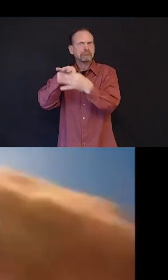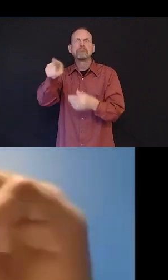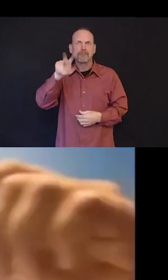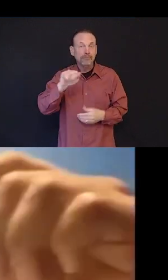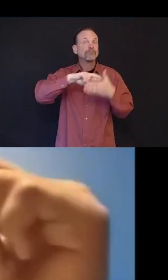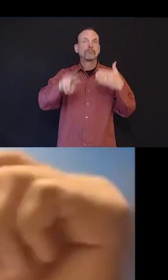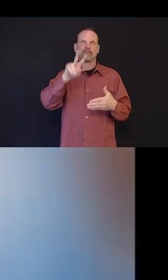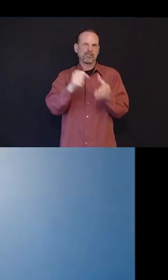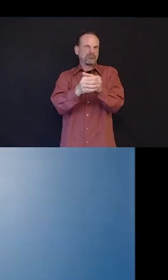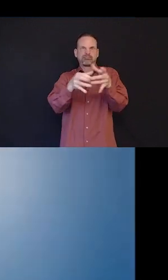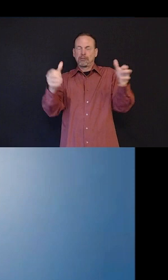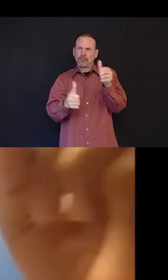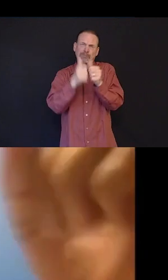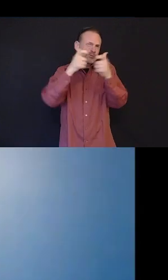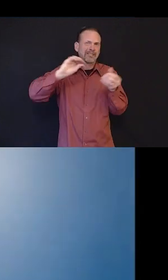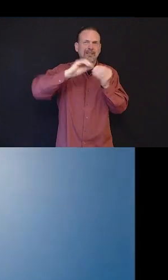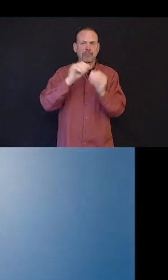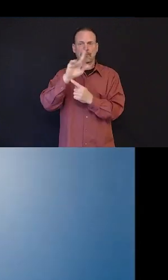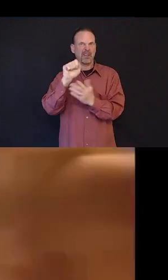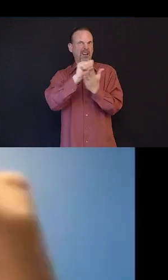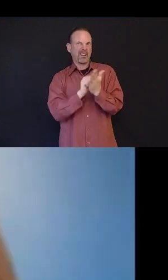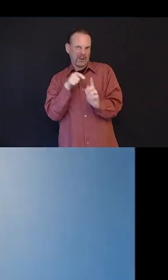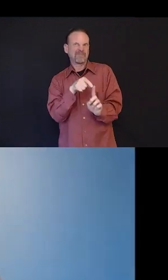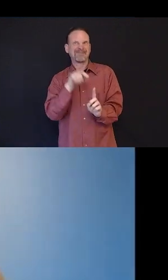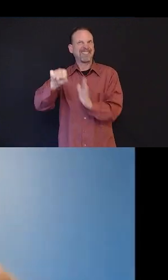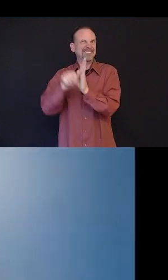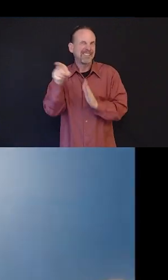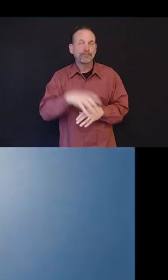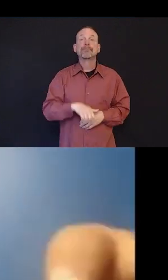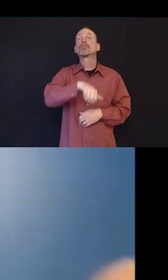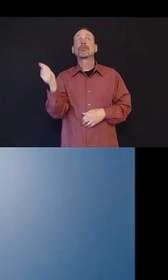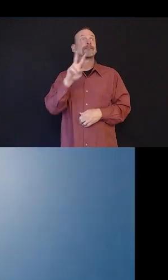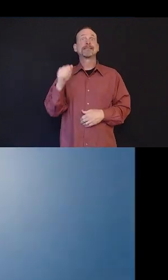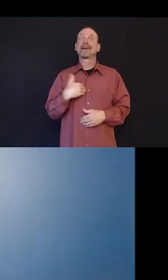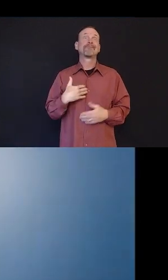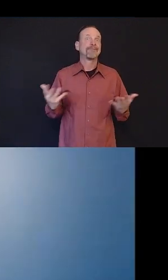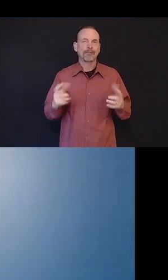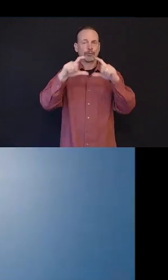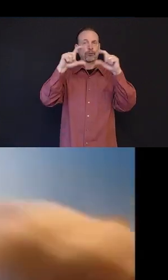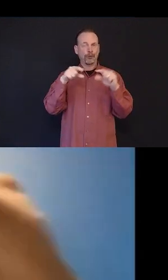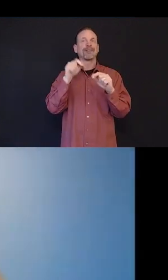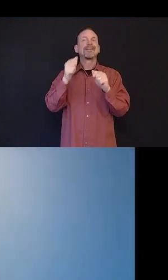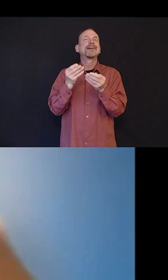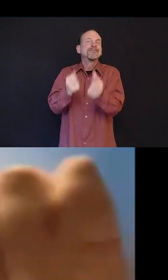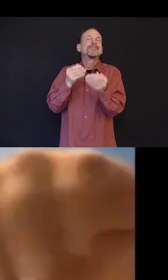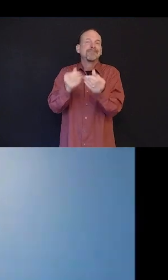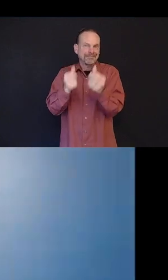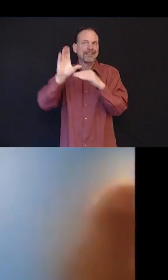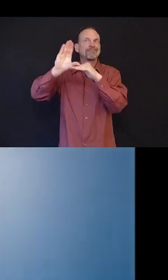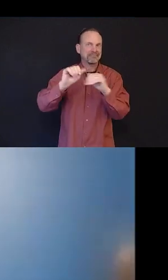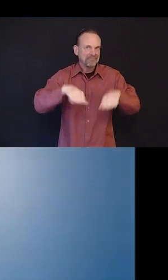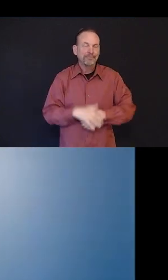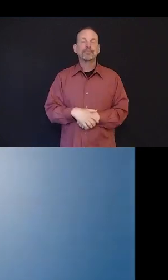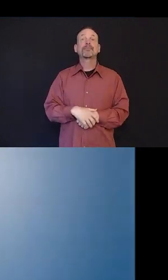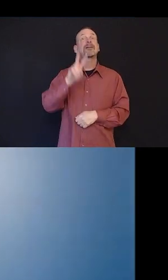feature. They also offer the spin card. Their fee is relatively low. So the answer